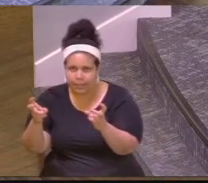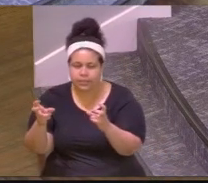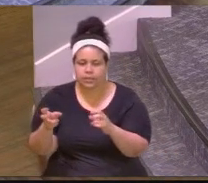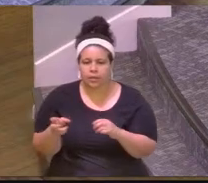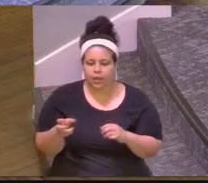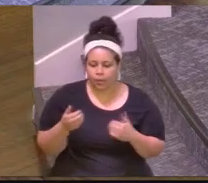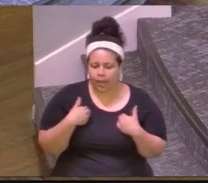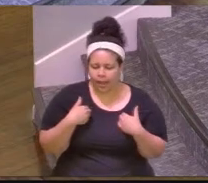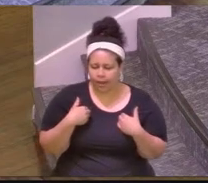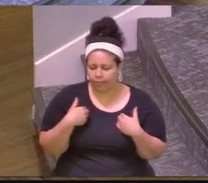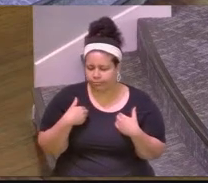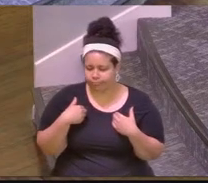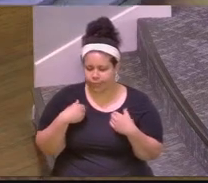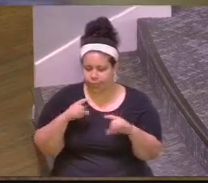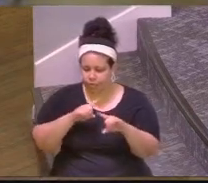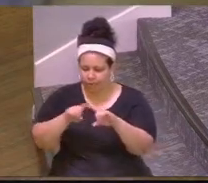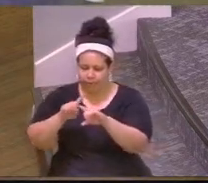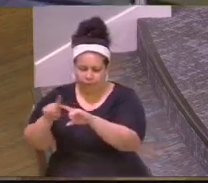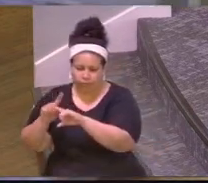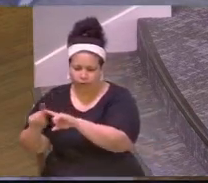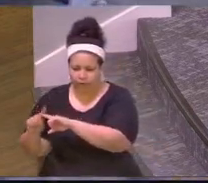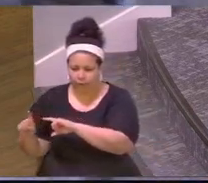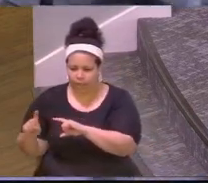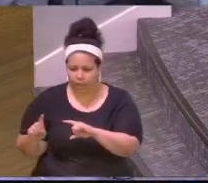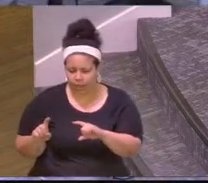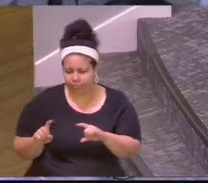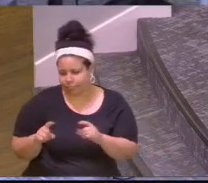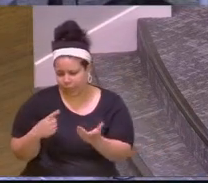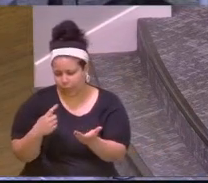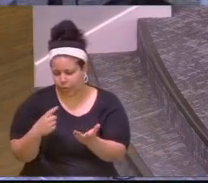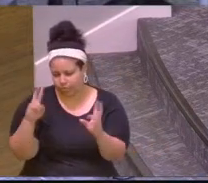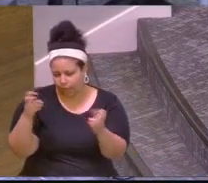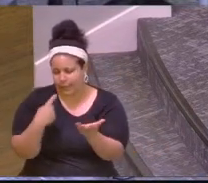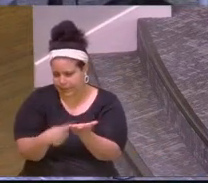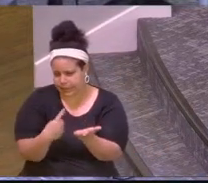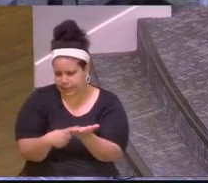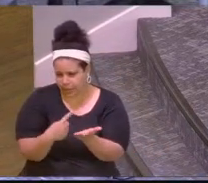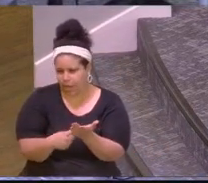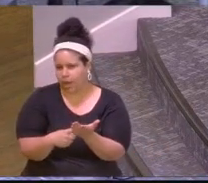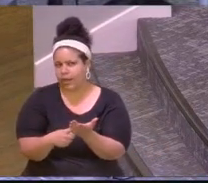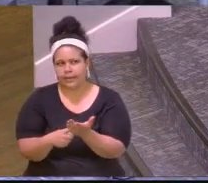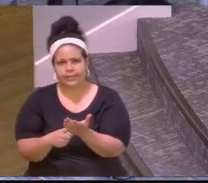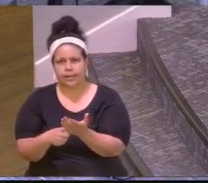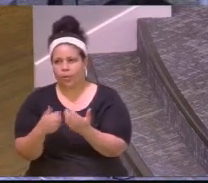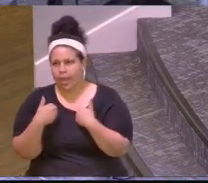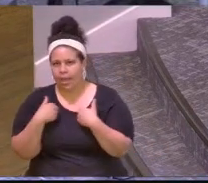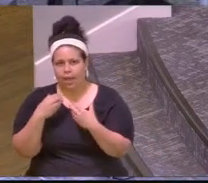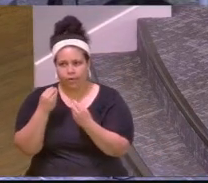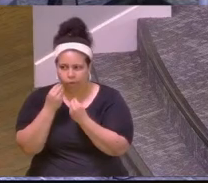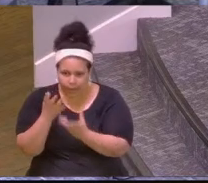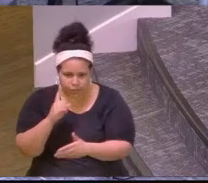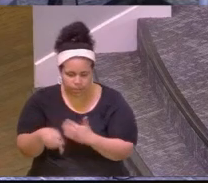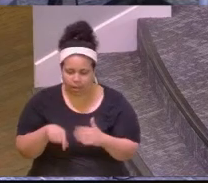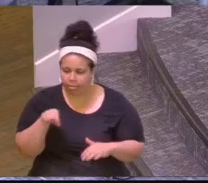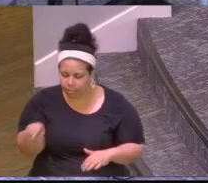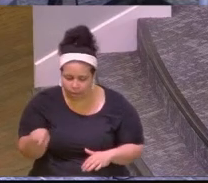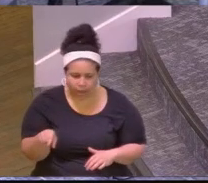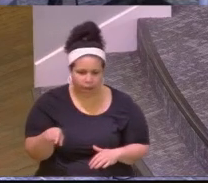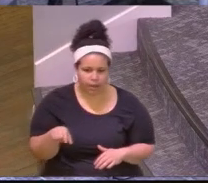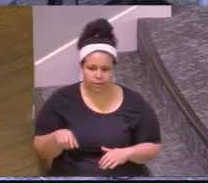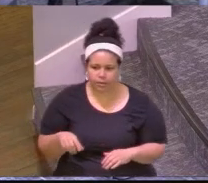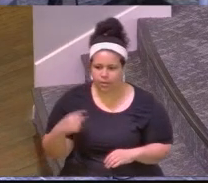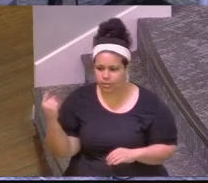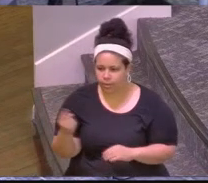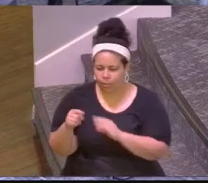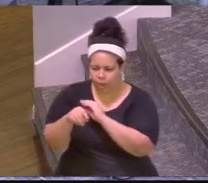and we get feedback from them around those topics. And then those meetings are recorded, and then Emily also puts a